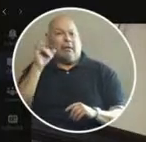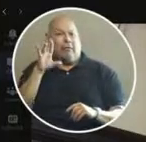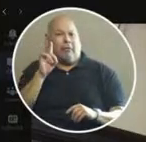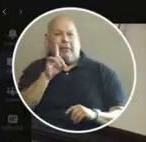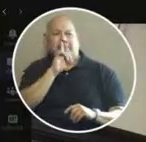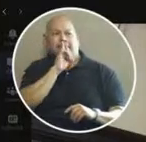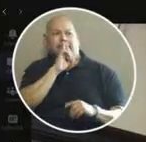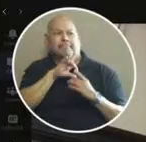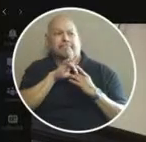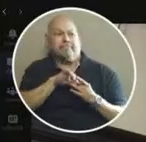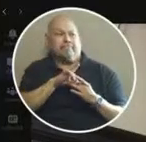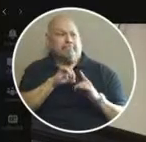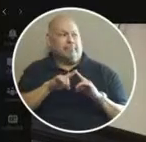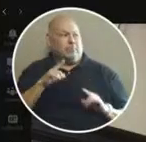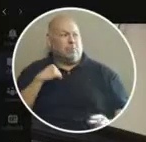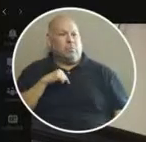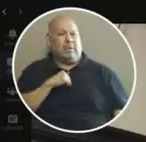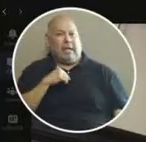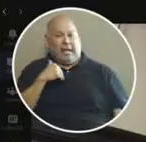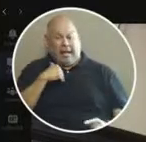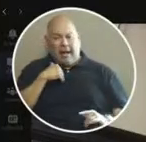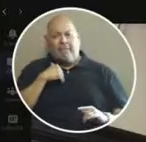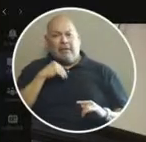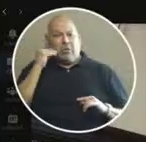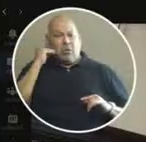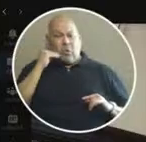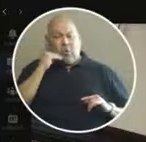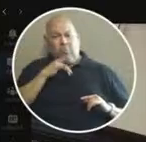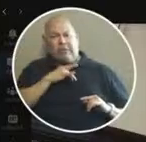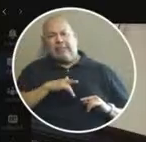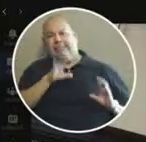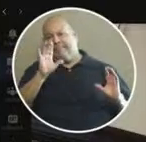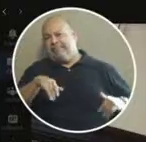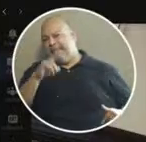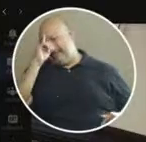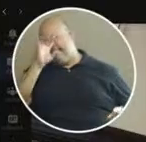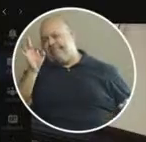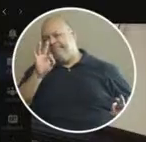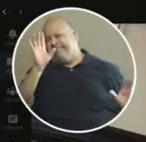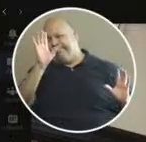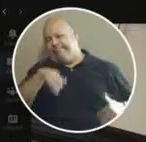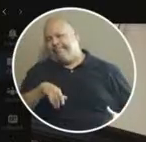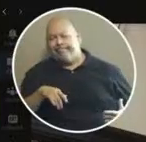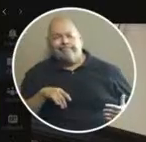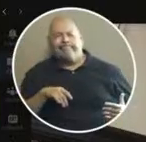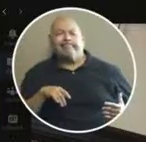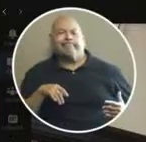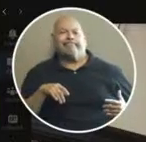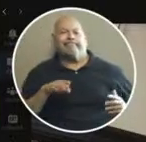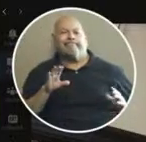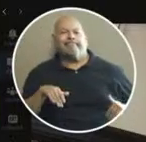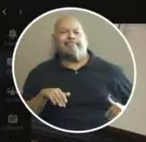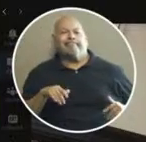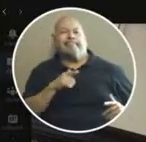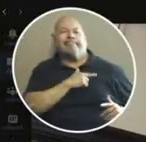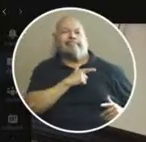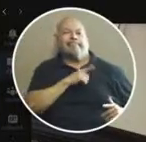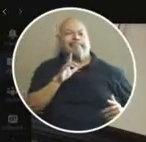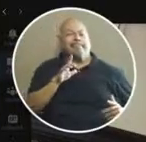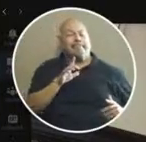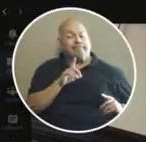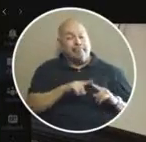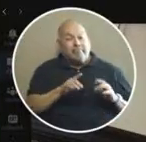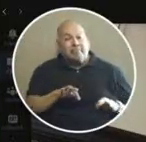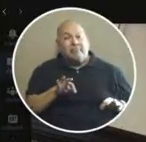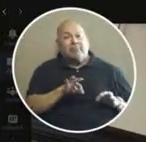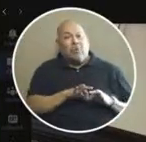it, Dr. We have a propensity at our homes to let our guards down. We just would encourage people to continue to maintain that level. I mean,